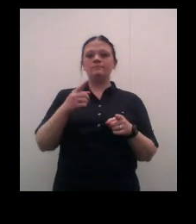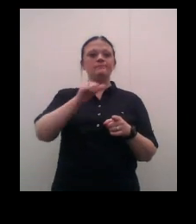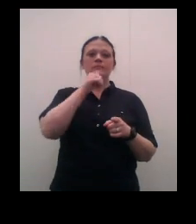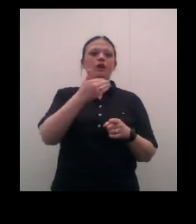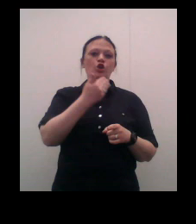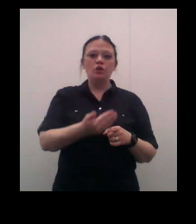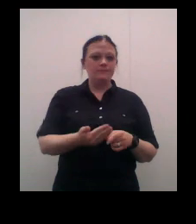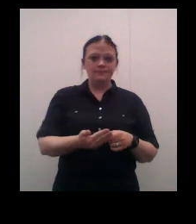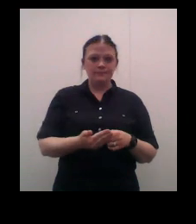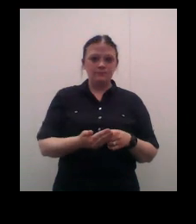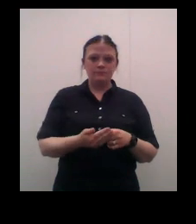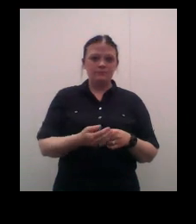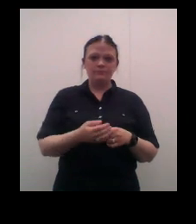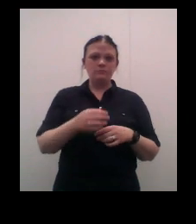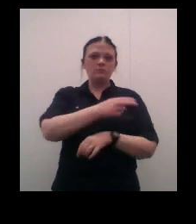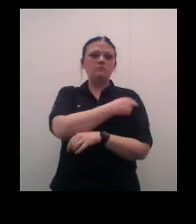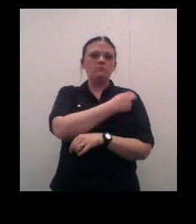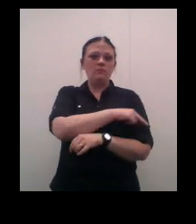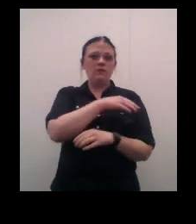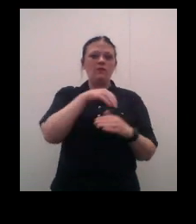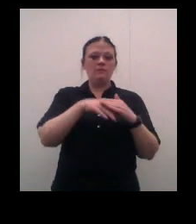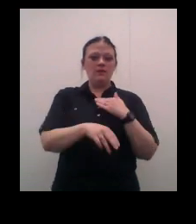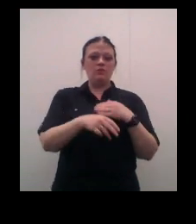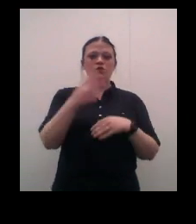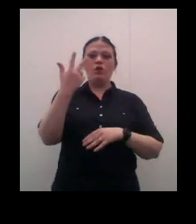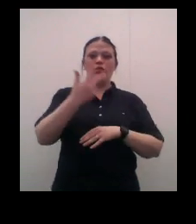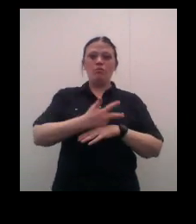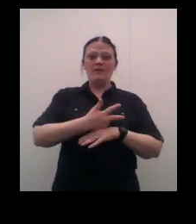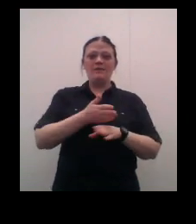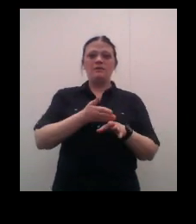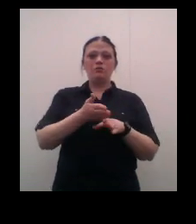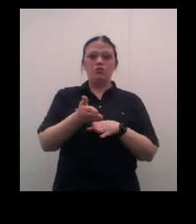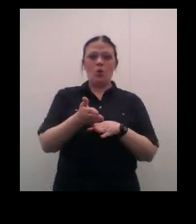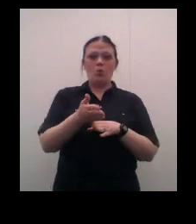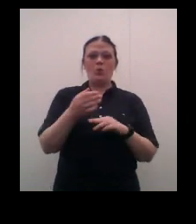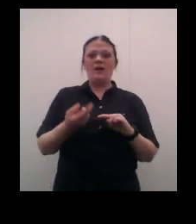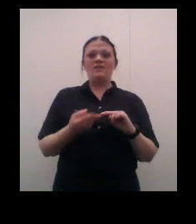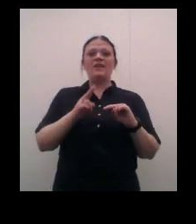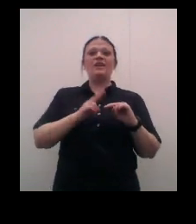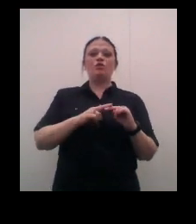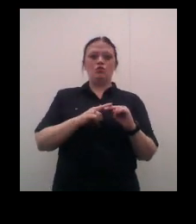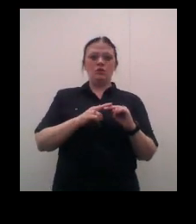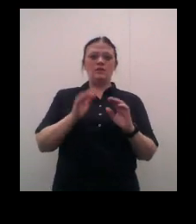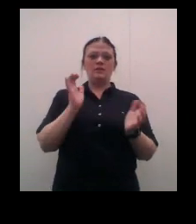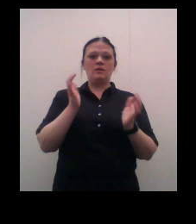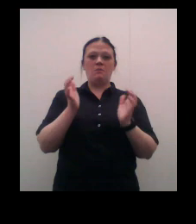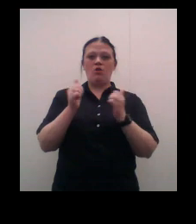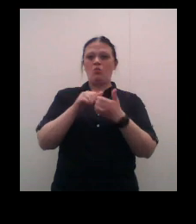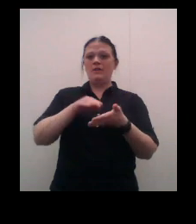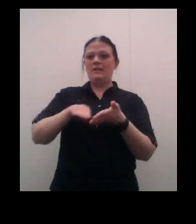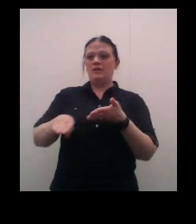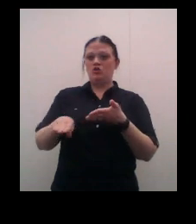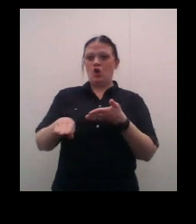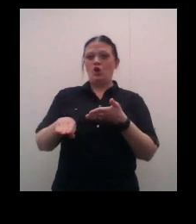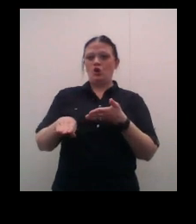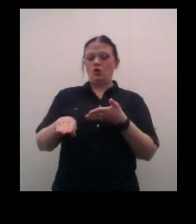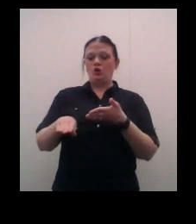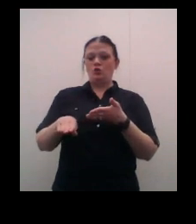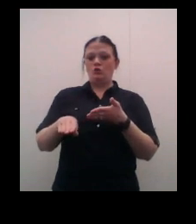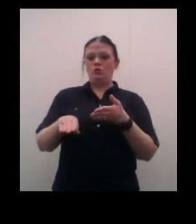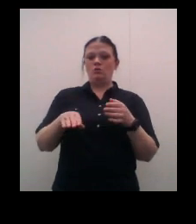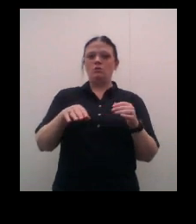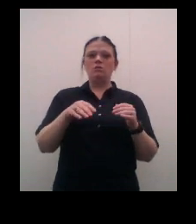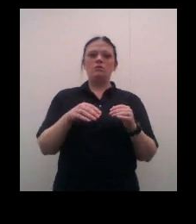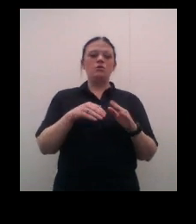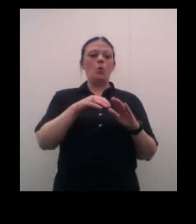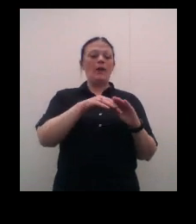slide. Hospital admissions for the 3rd day in a row have increased compared to discharges. So this is admissions of